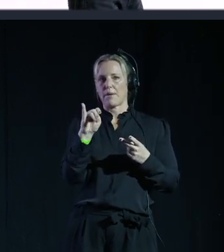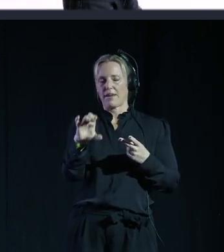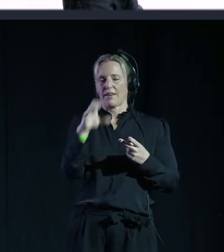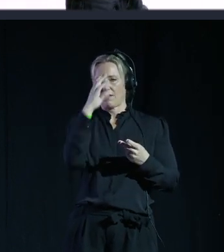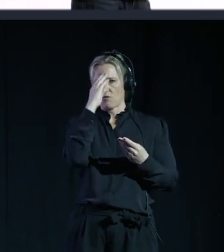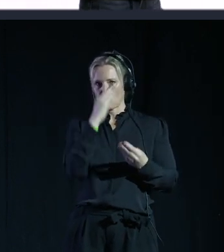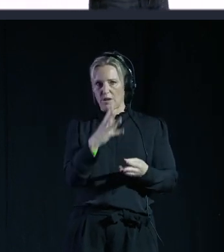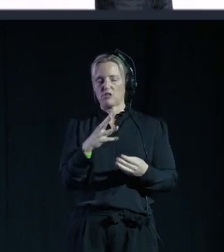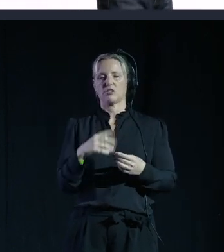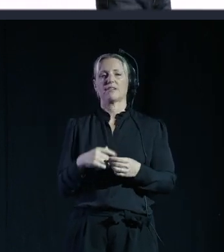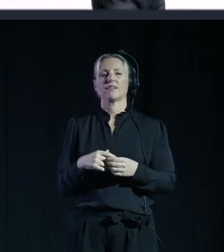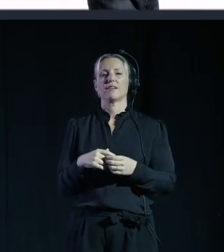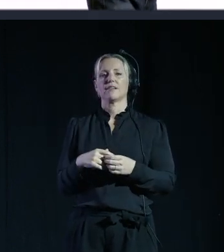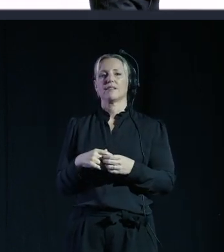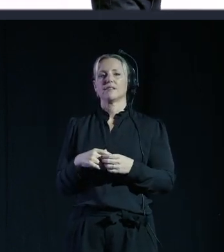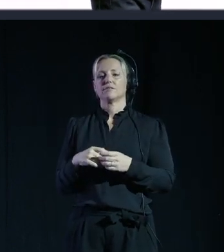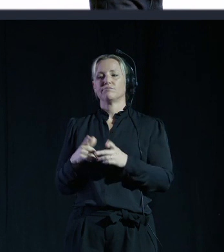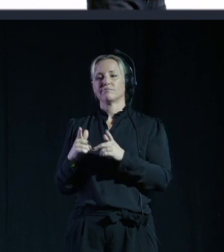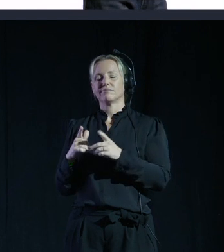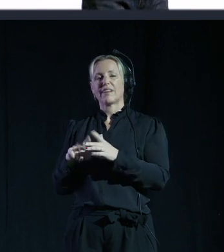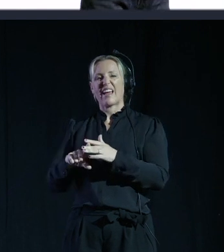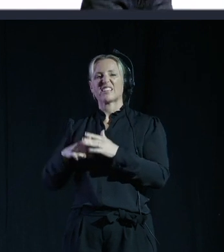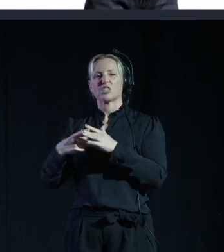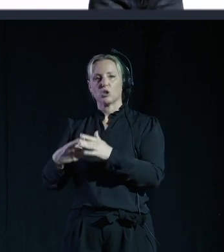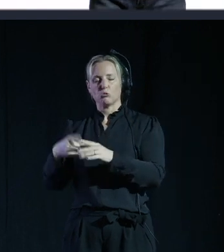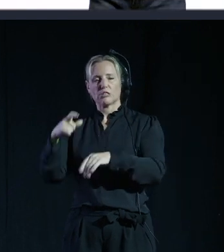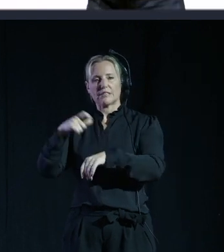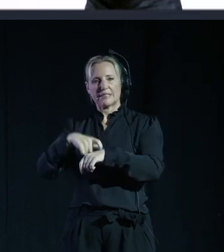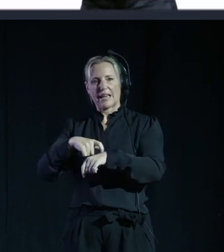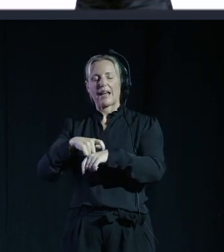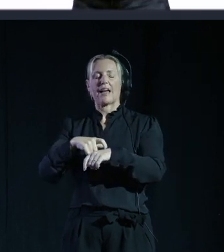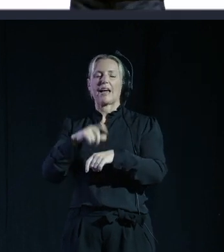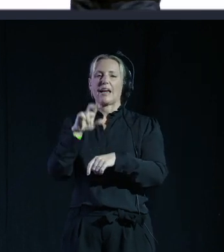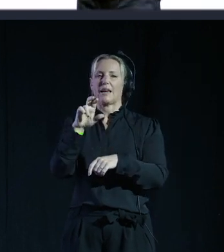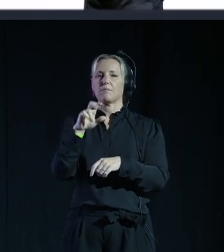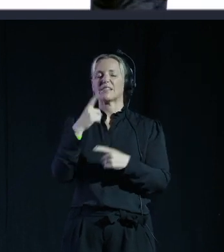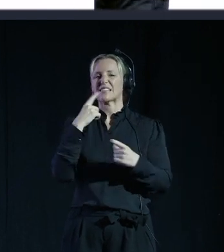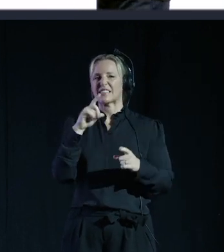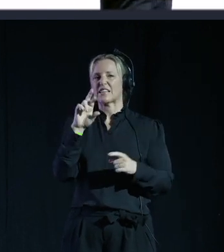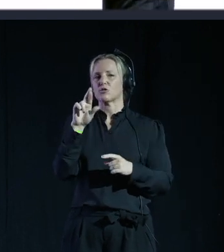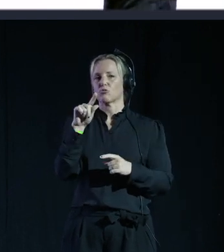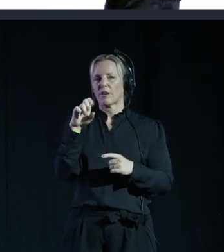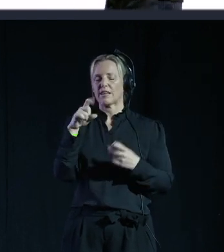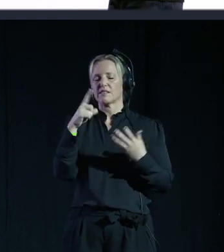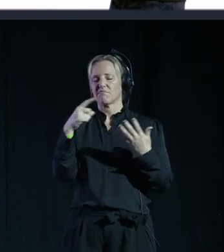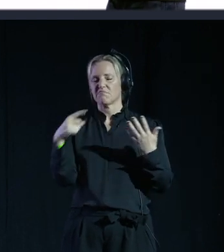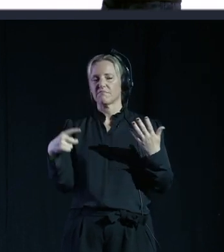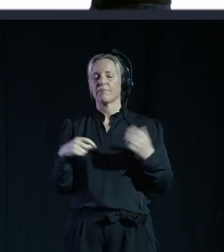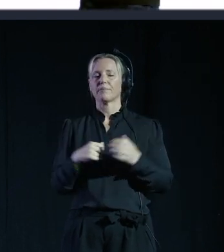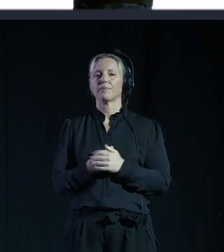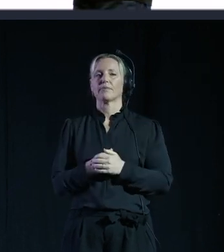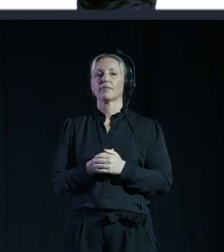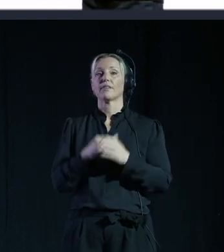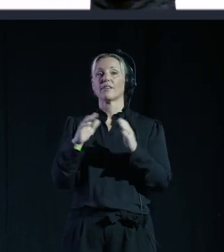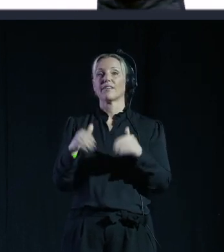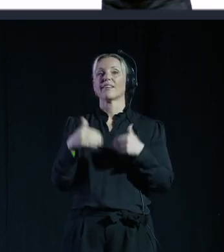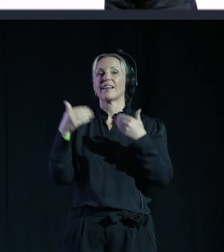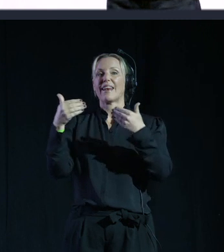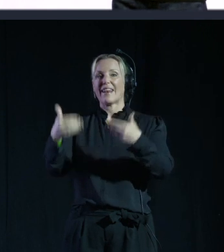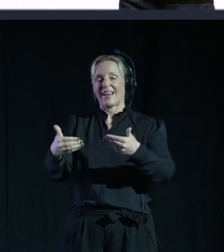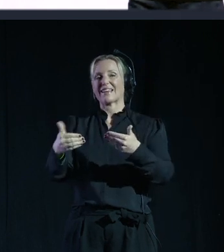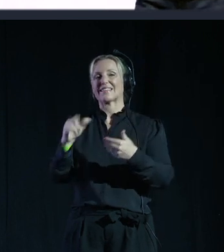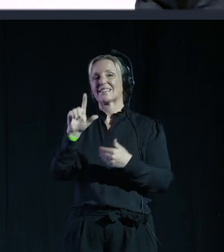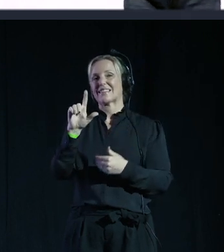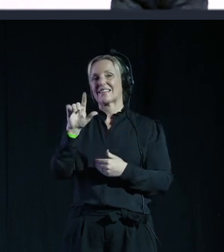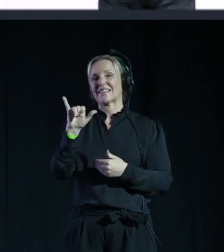time, success rates that we'll see. And then our new lineage graph, and this is the exciting one, like I mentioned. It's a